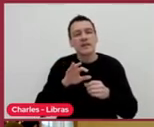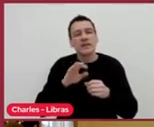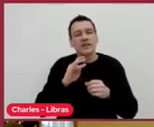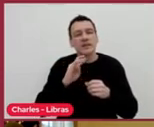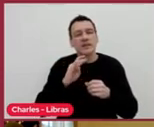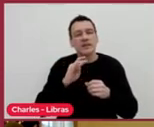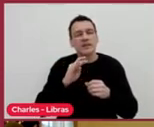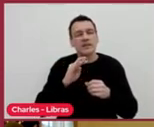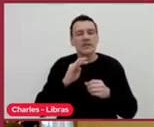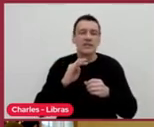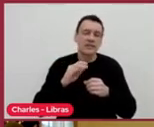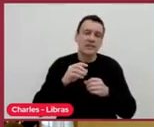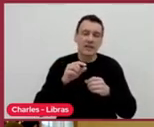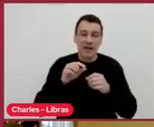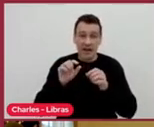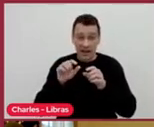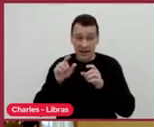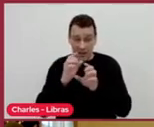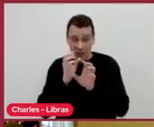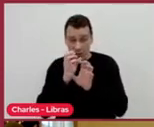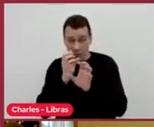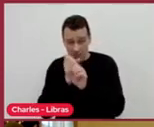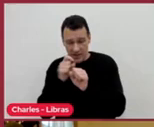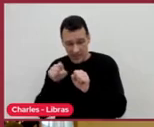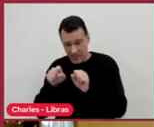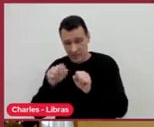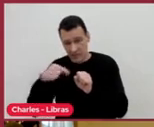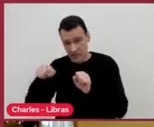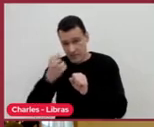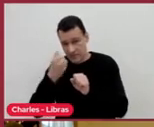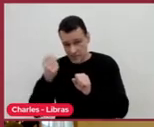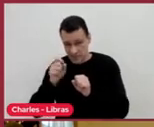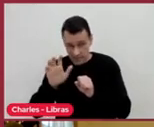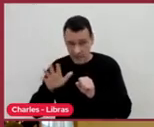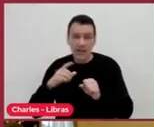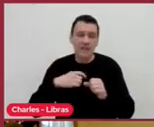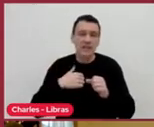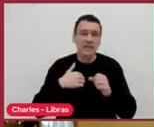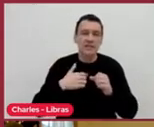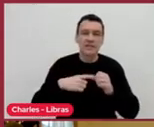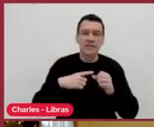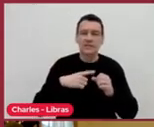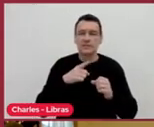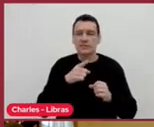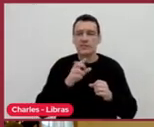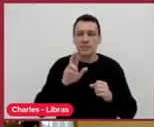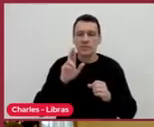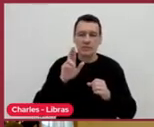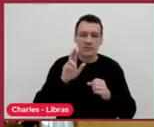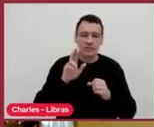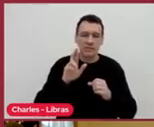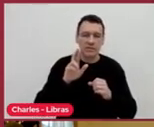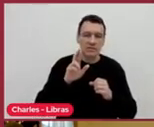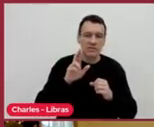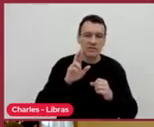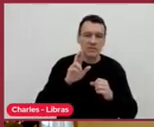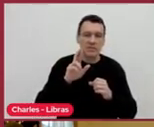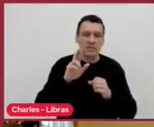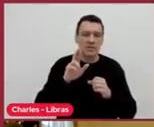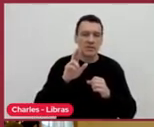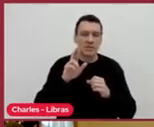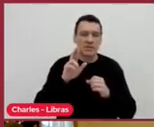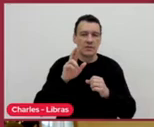I'm expecting. The line items time, it's greater than the time that snapshot was